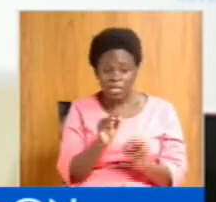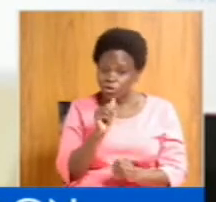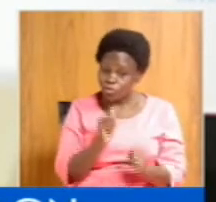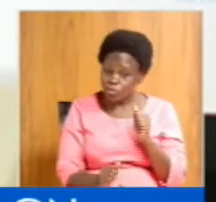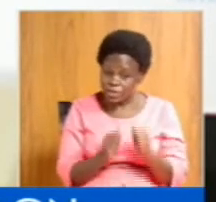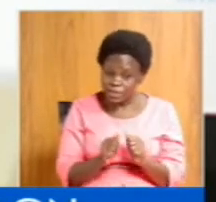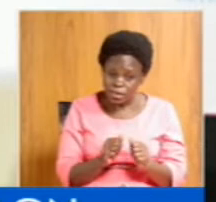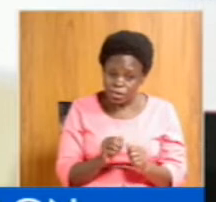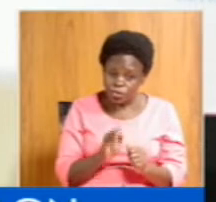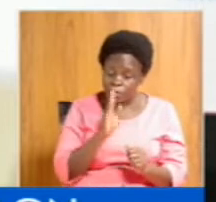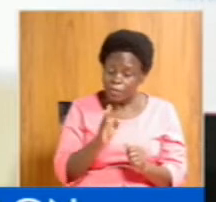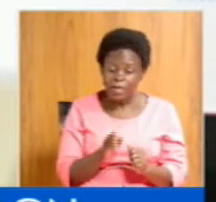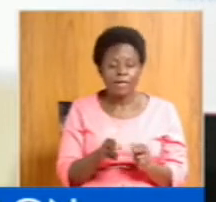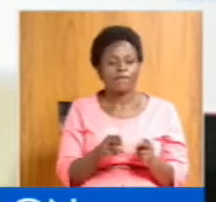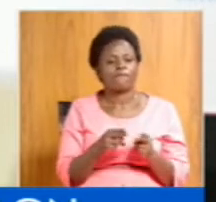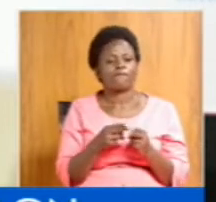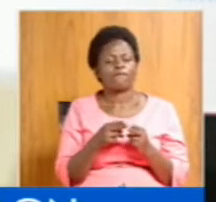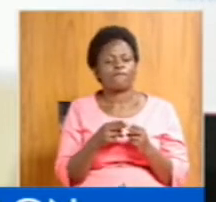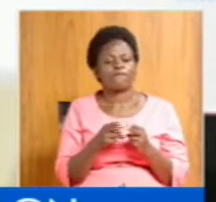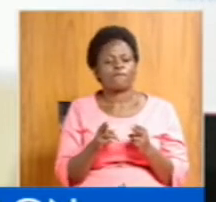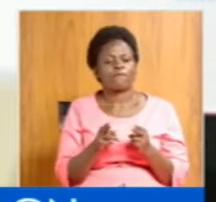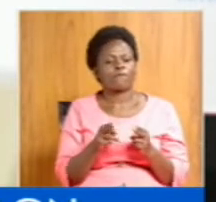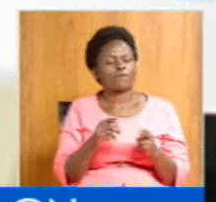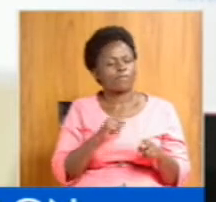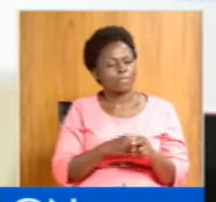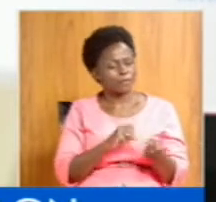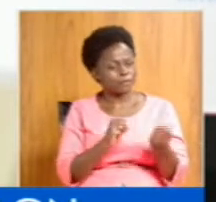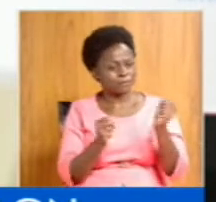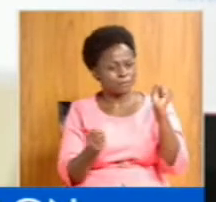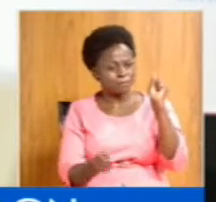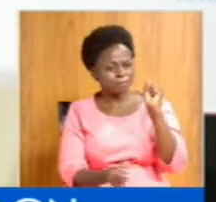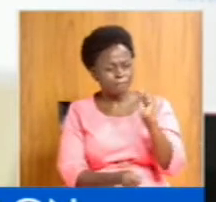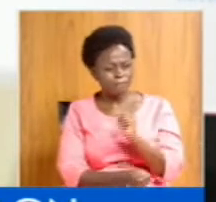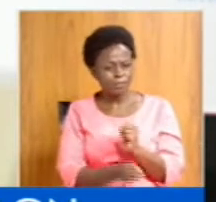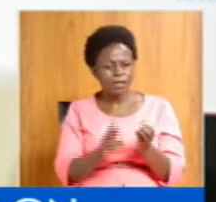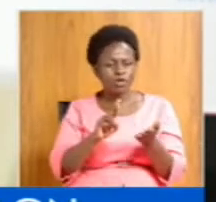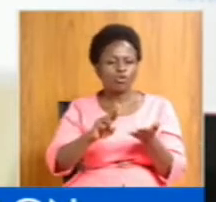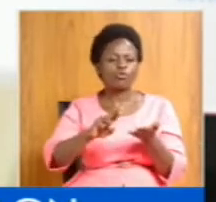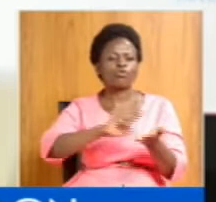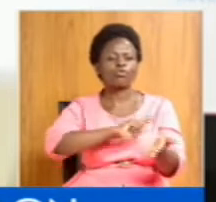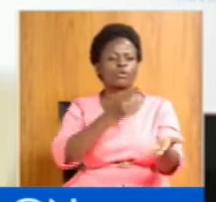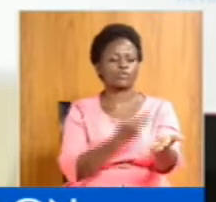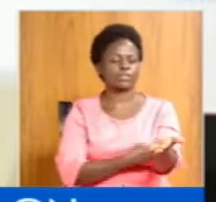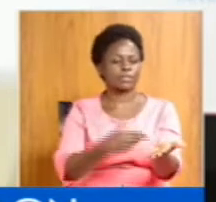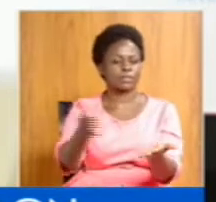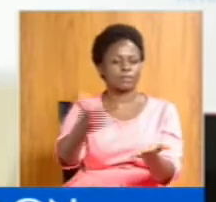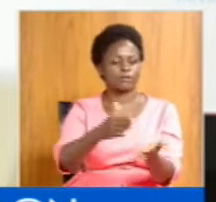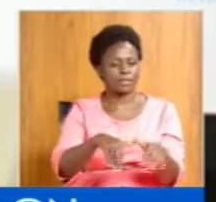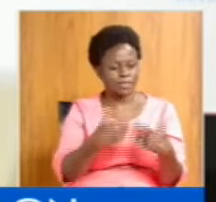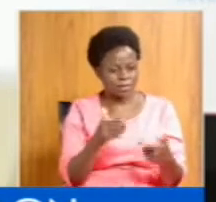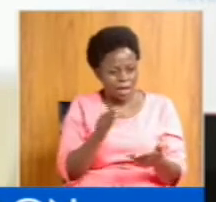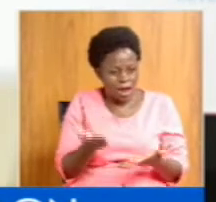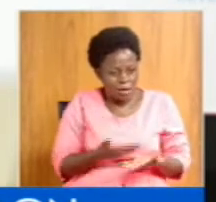be very that's going to be a game changer for how resources are mobilized but also how we finance anything